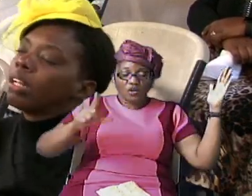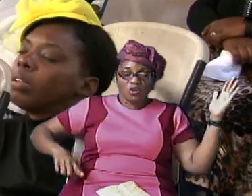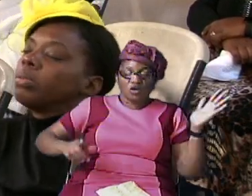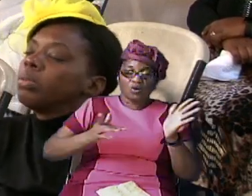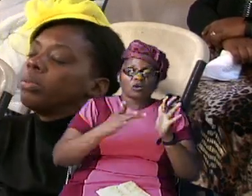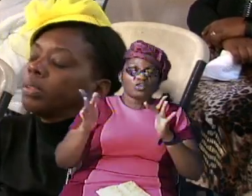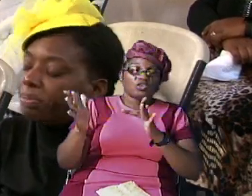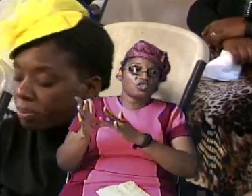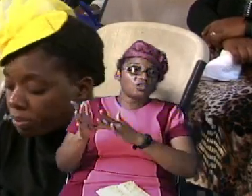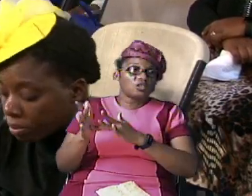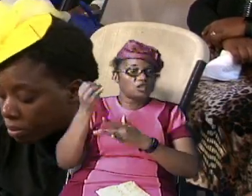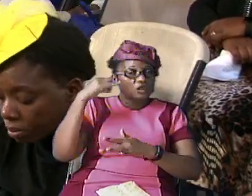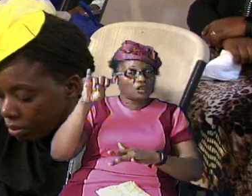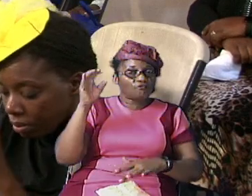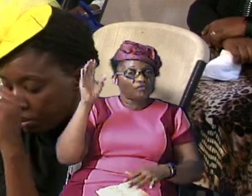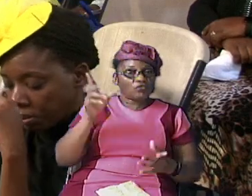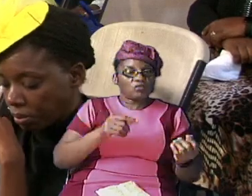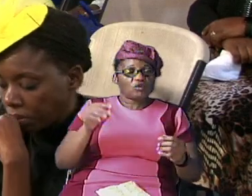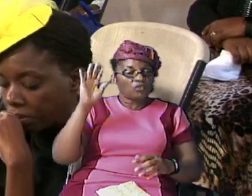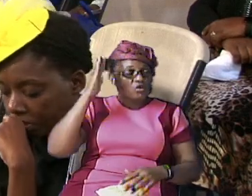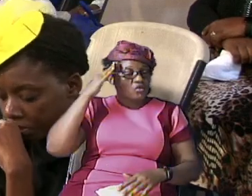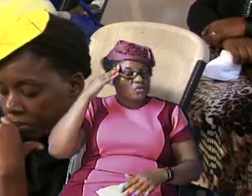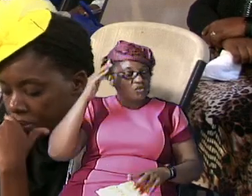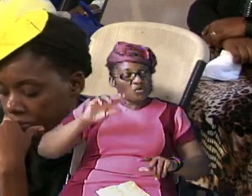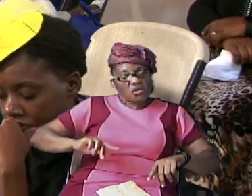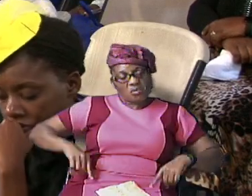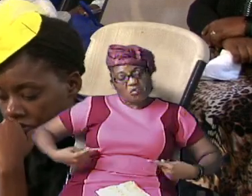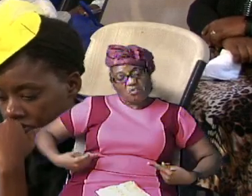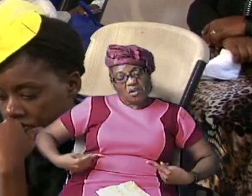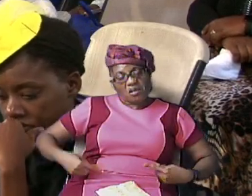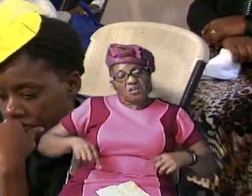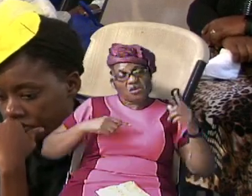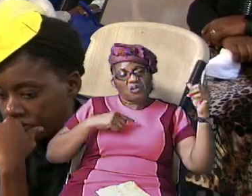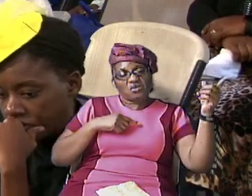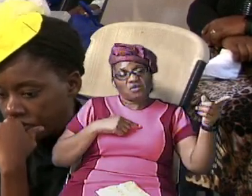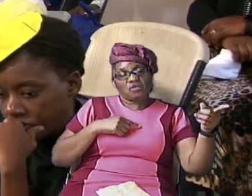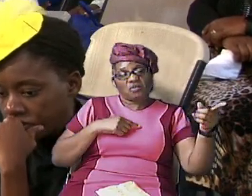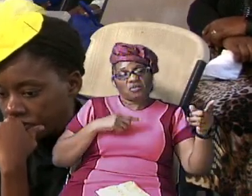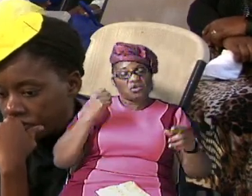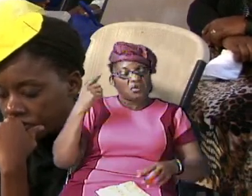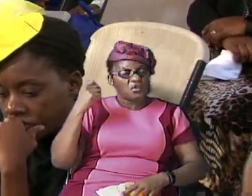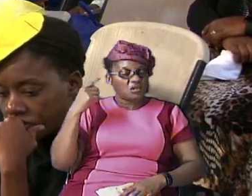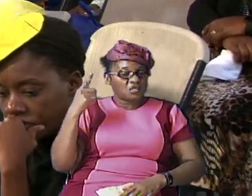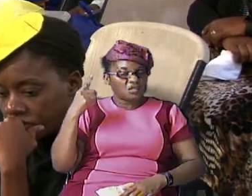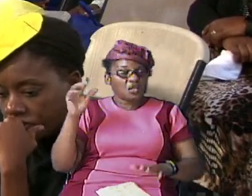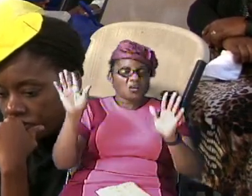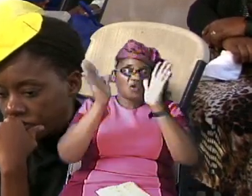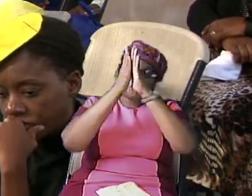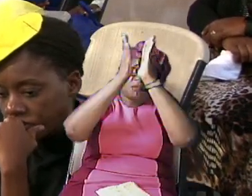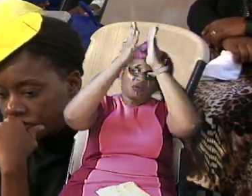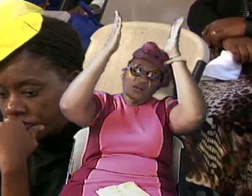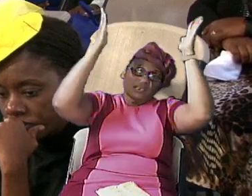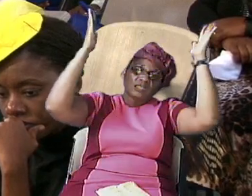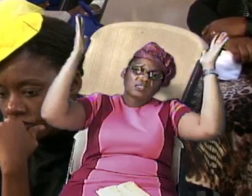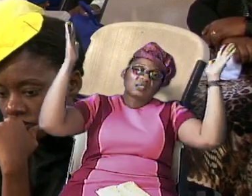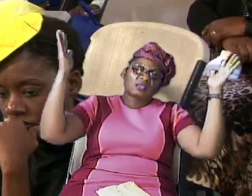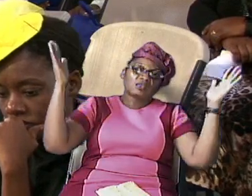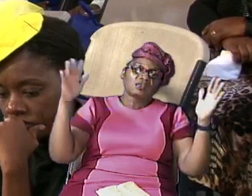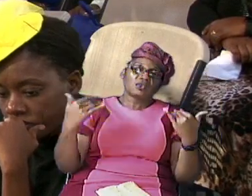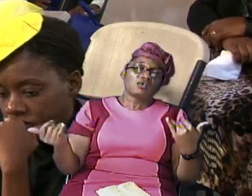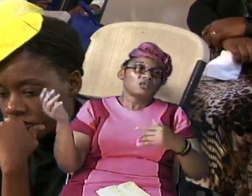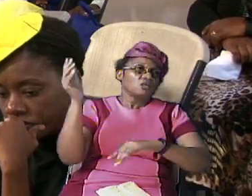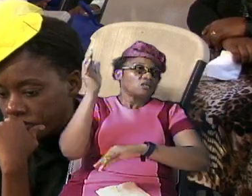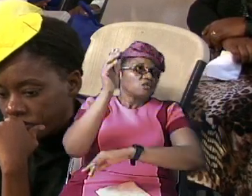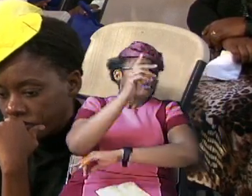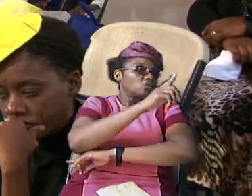Christ, if you don't know my pain, then you will not understand my praise. Praise the Lord, hallelujah. So today,